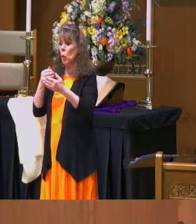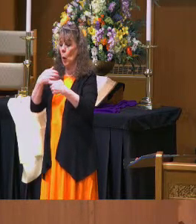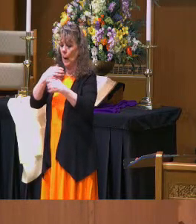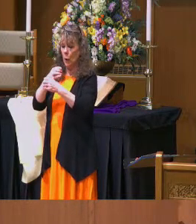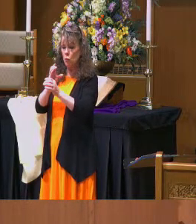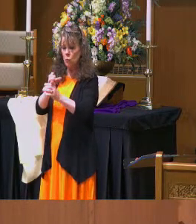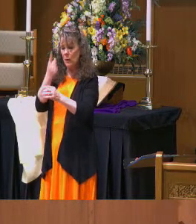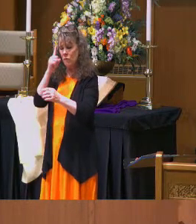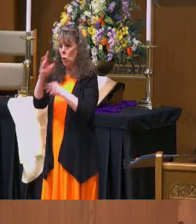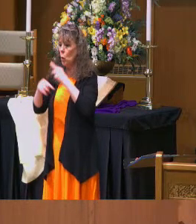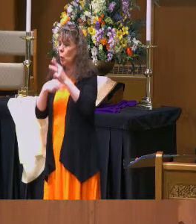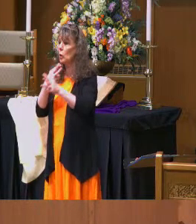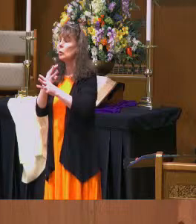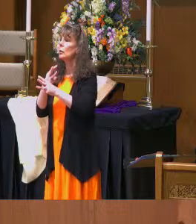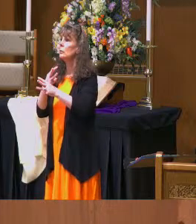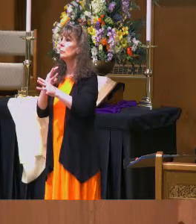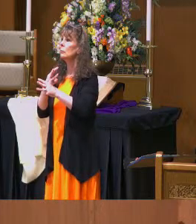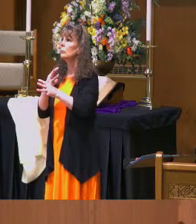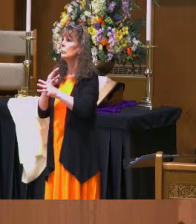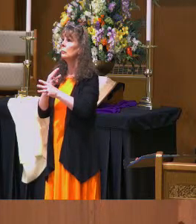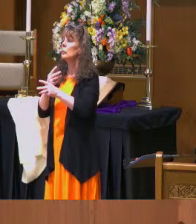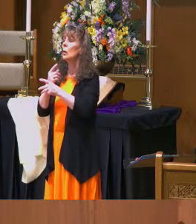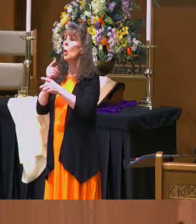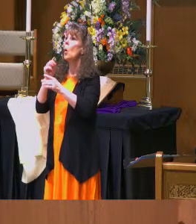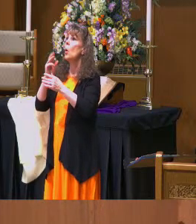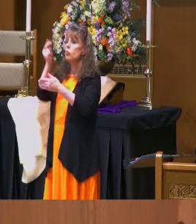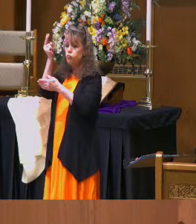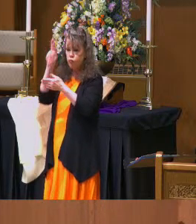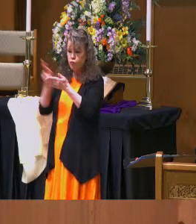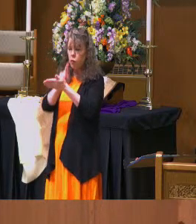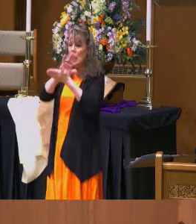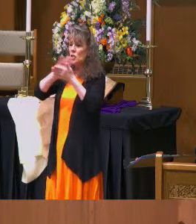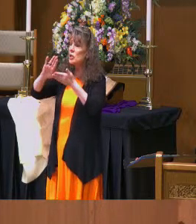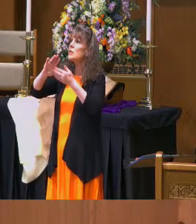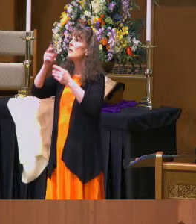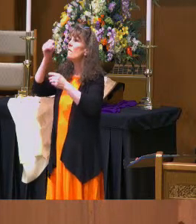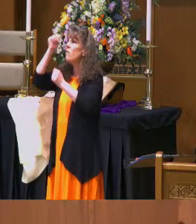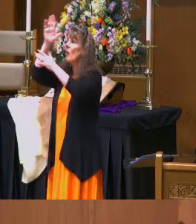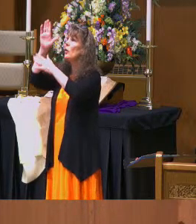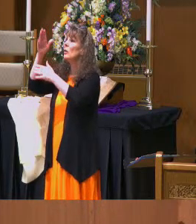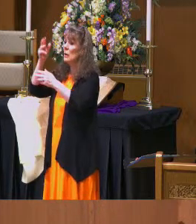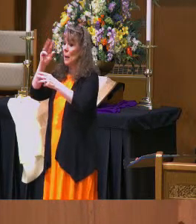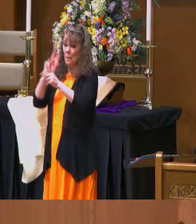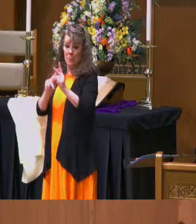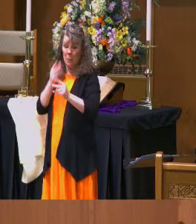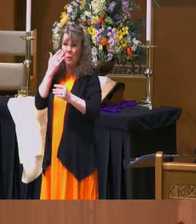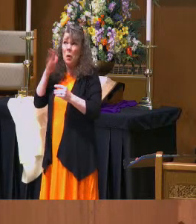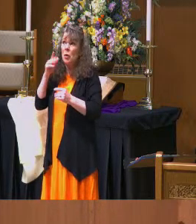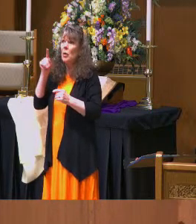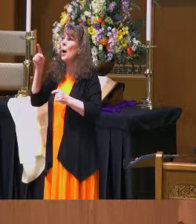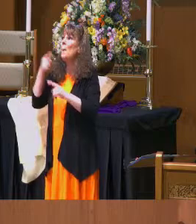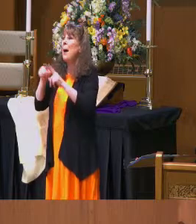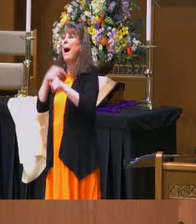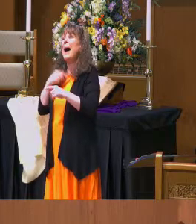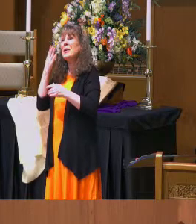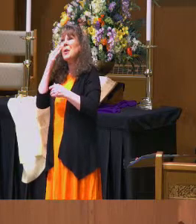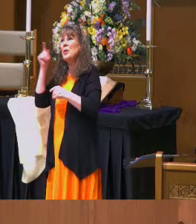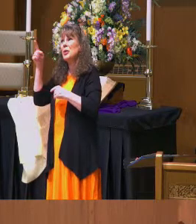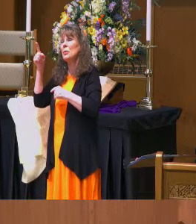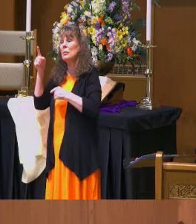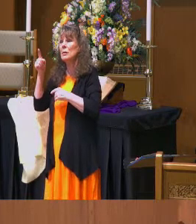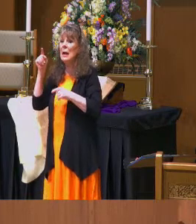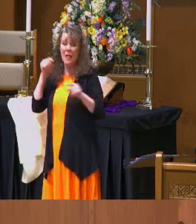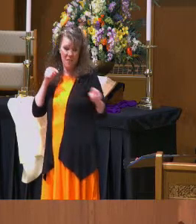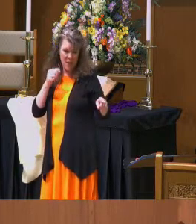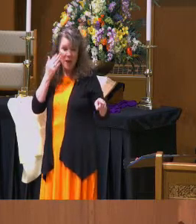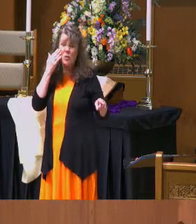of the world. Righteous Father, though the world does not know you, I know you, and they know that you